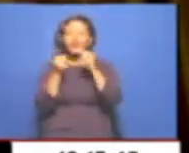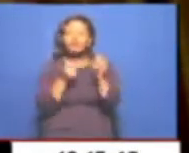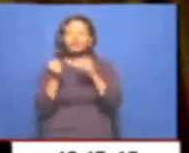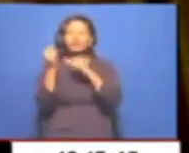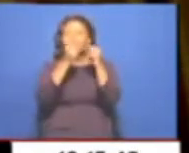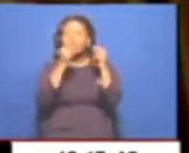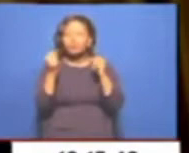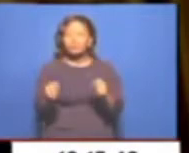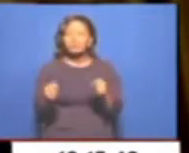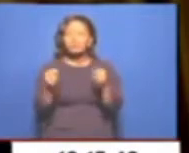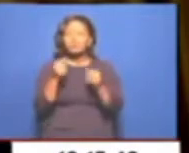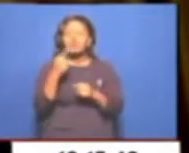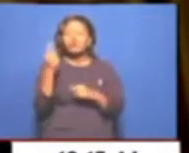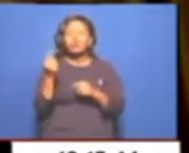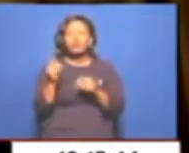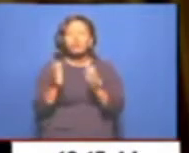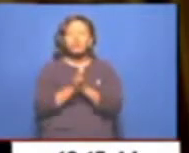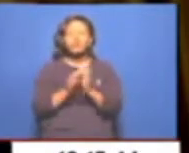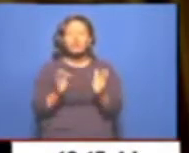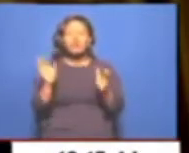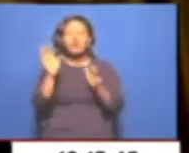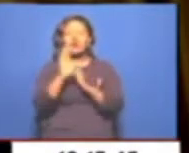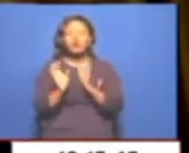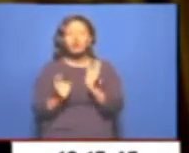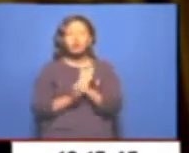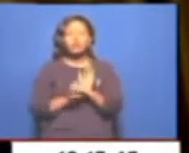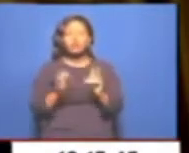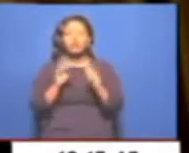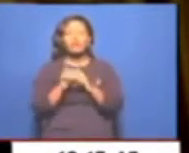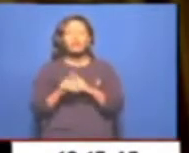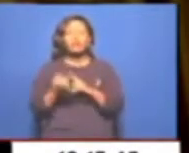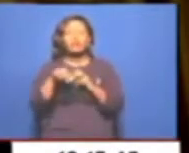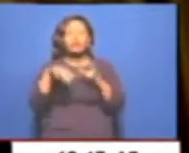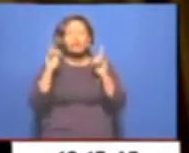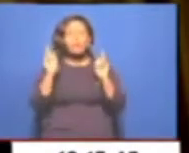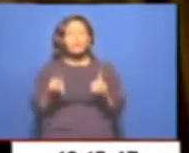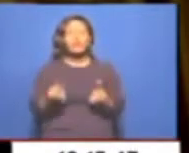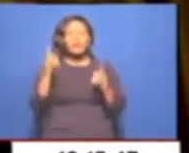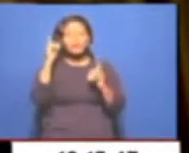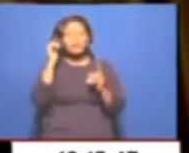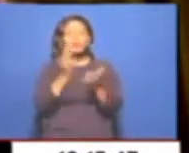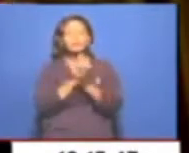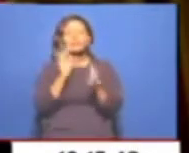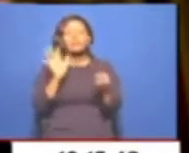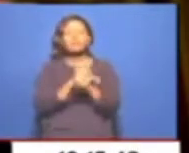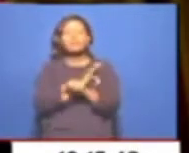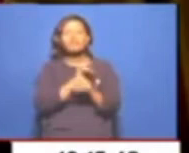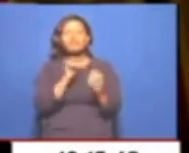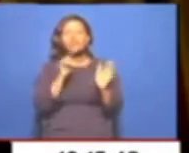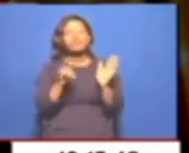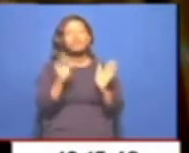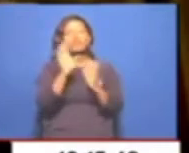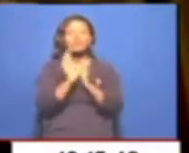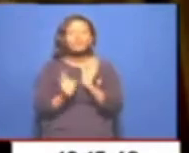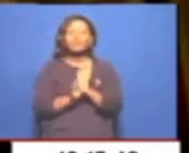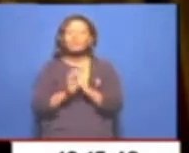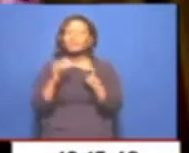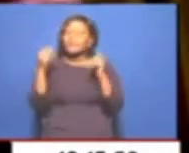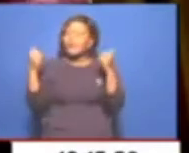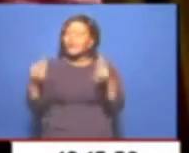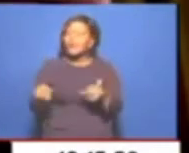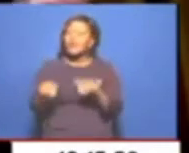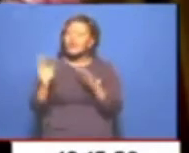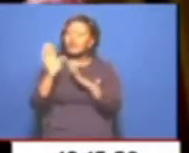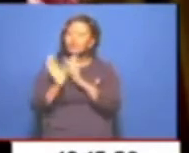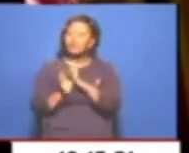in accordance with this Constitution, and so we must be faithful to this Constitution. Any constituted power, be